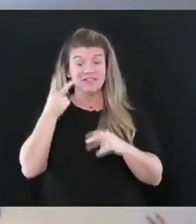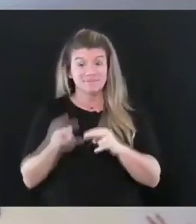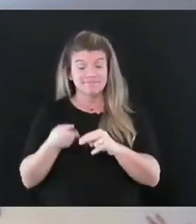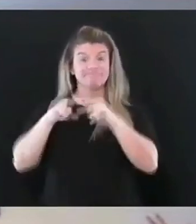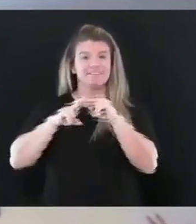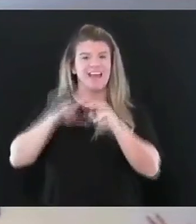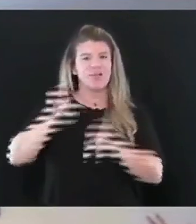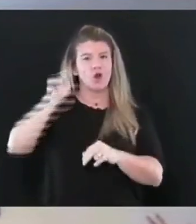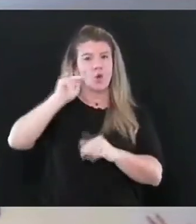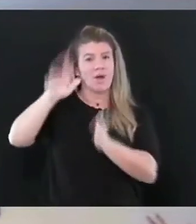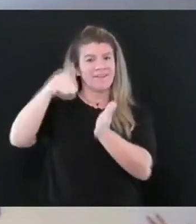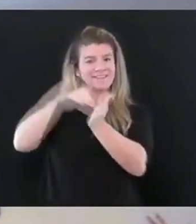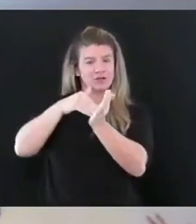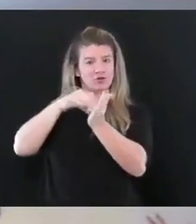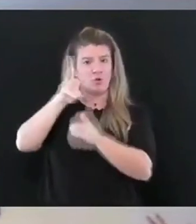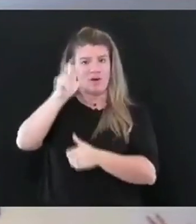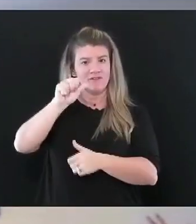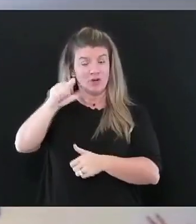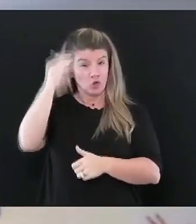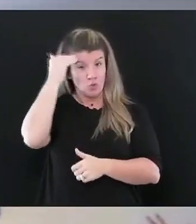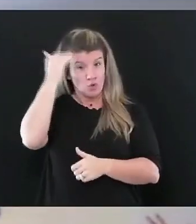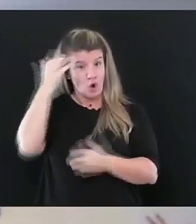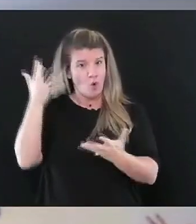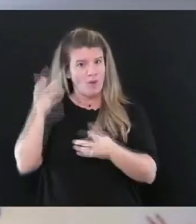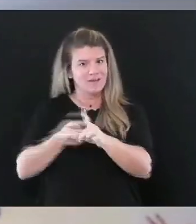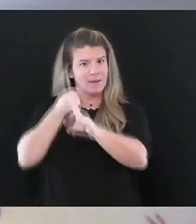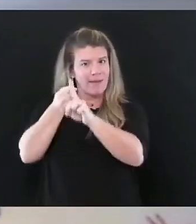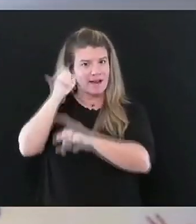recently in the north central West Virginia region of the state? Thank you.